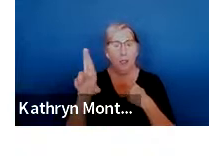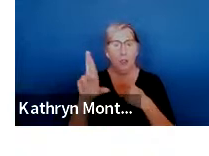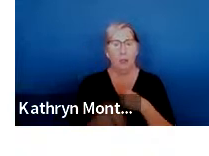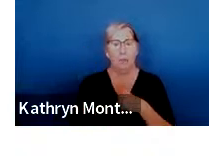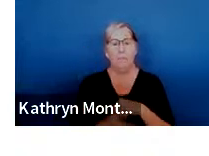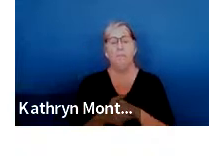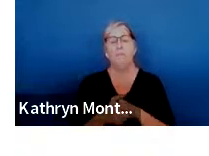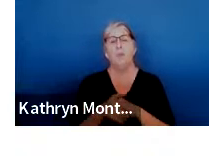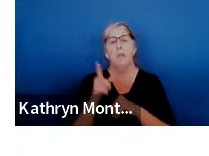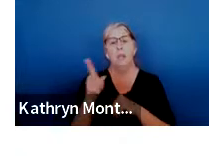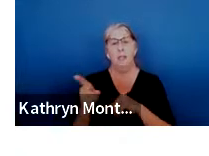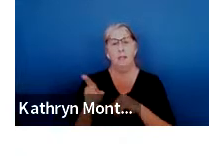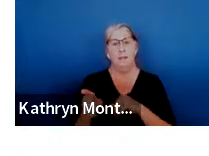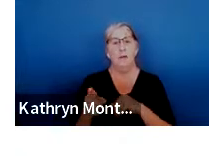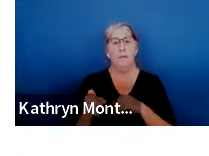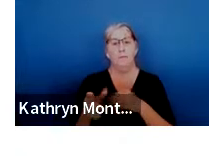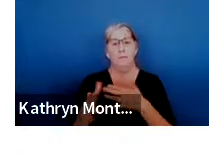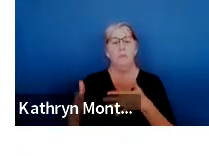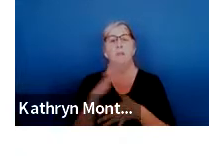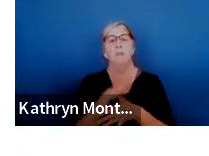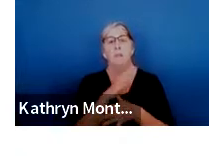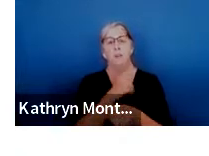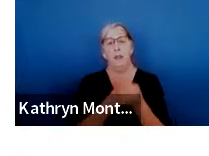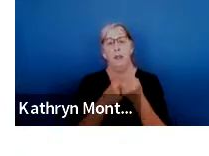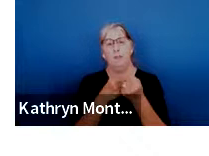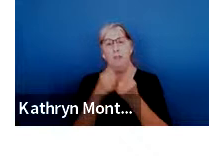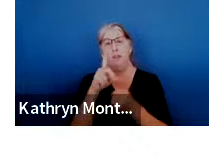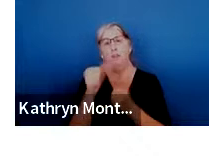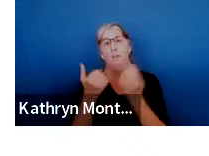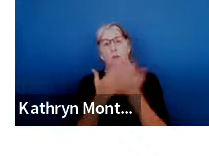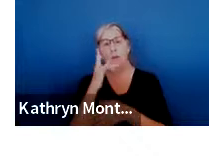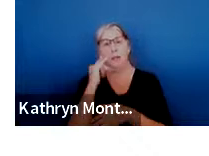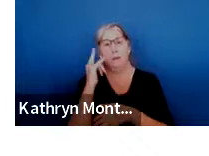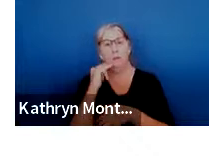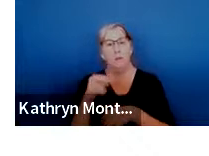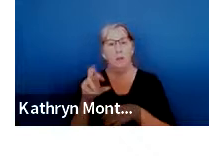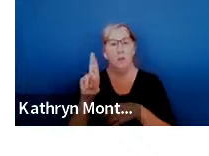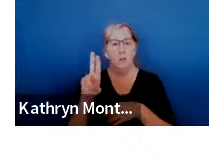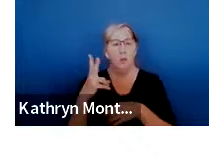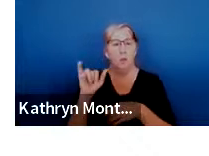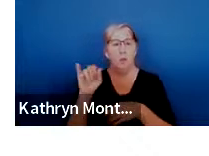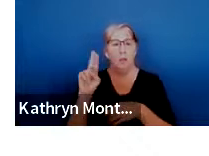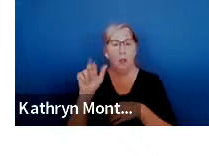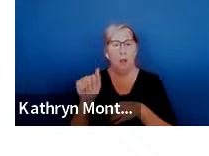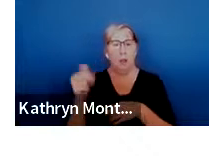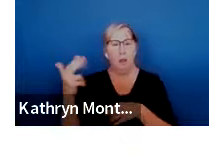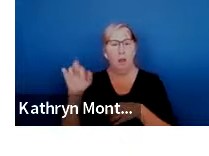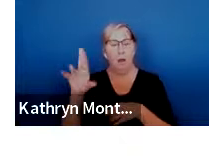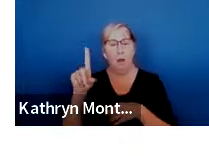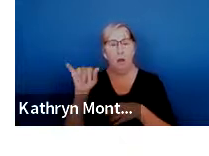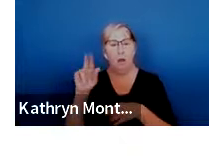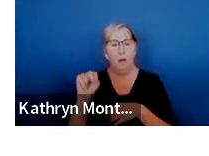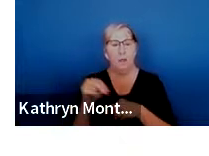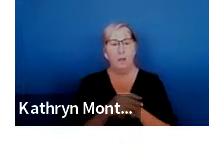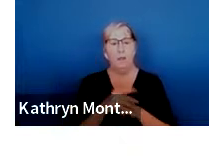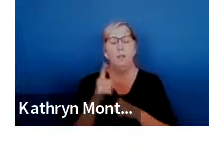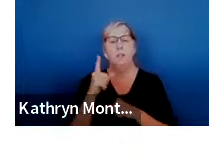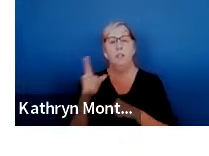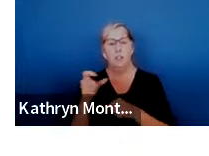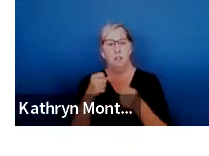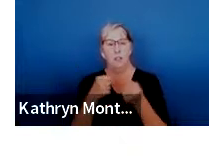rights practice group at Disability Rights California. Rihanna Harden, self-advocacy coordinator, State Council of Developmental